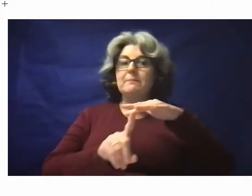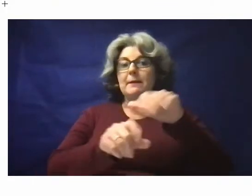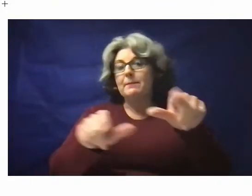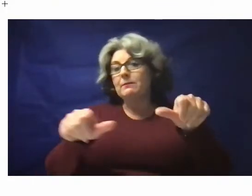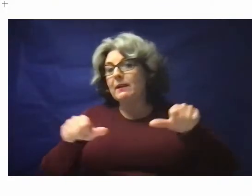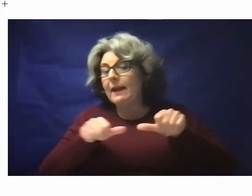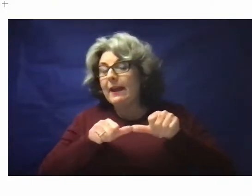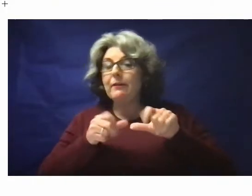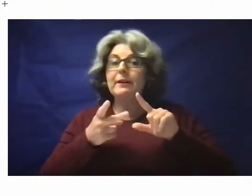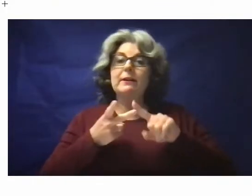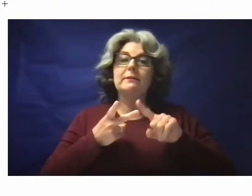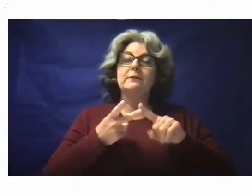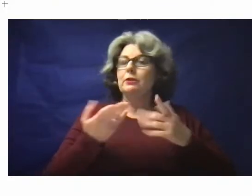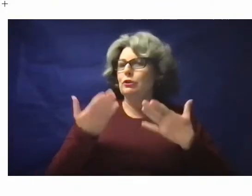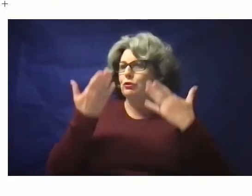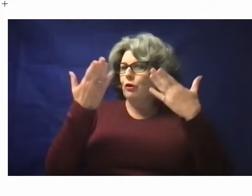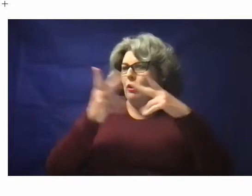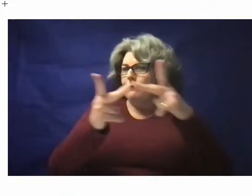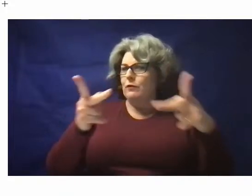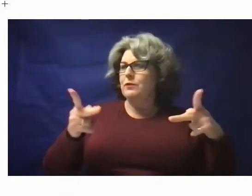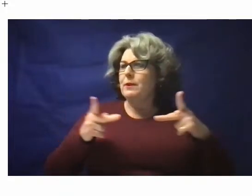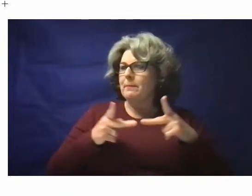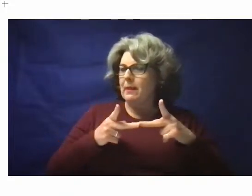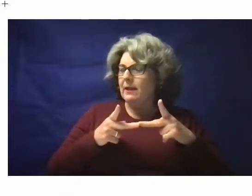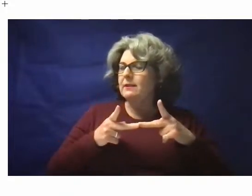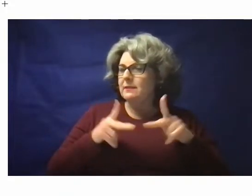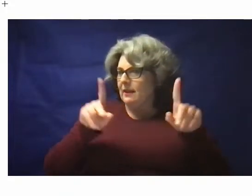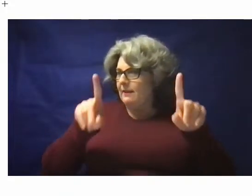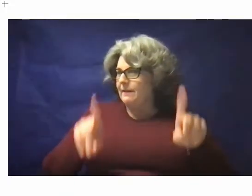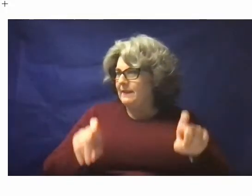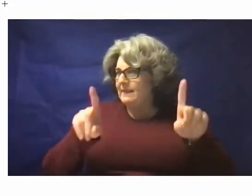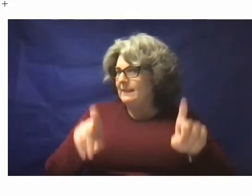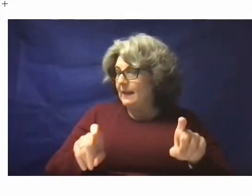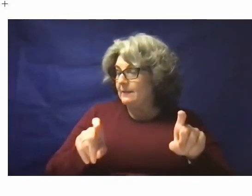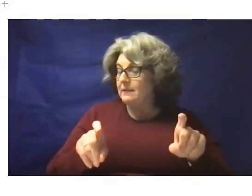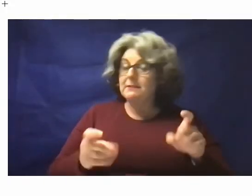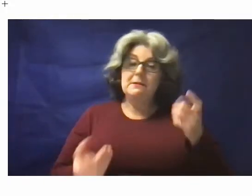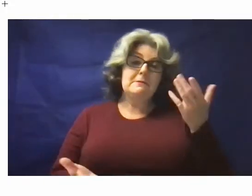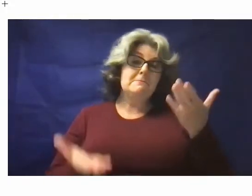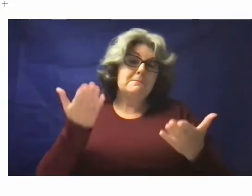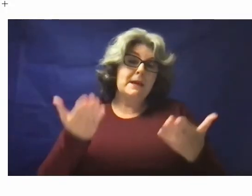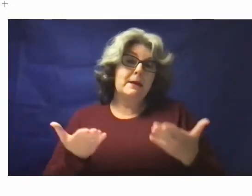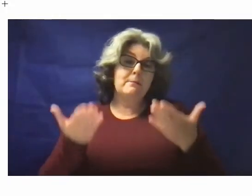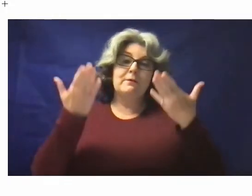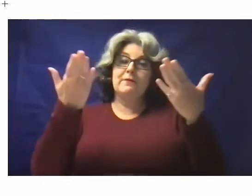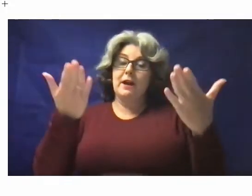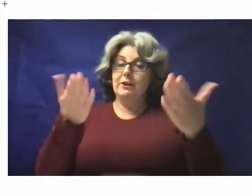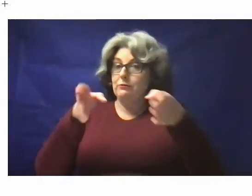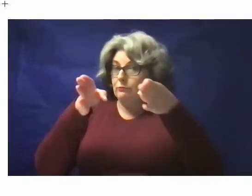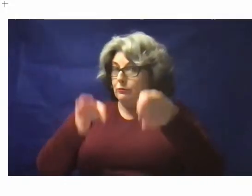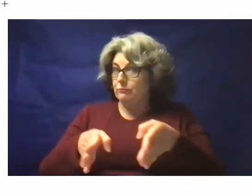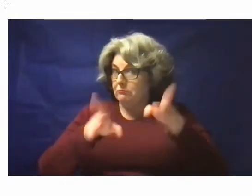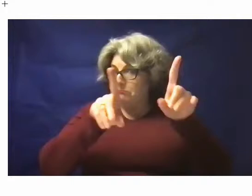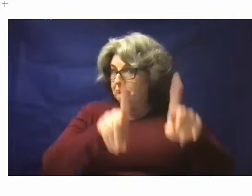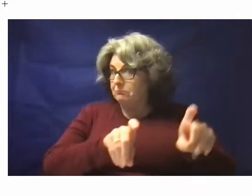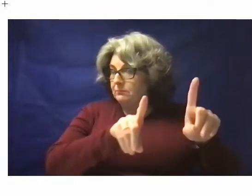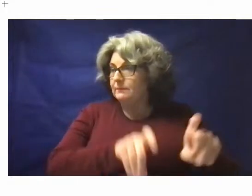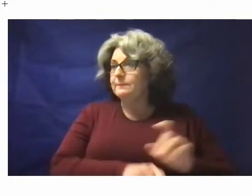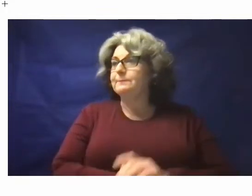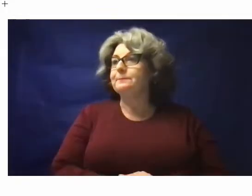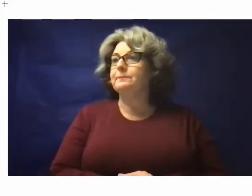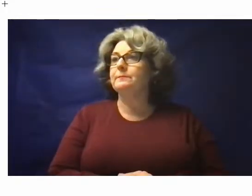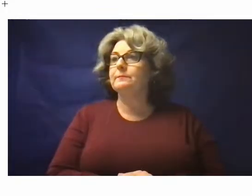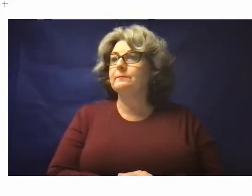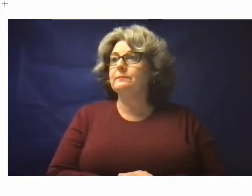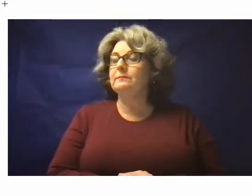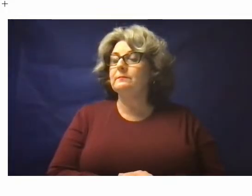to alter the environment of the assessment. That could be providing you with individual assessment session.